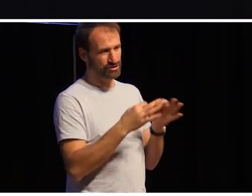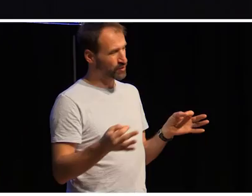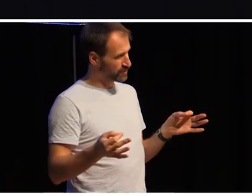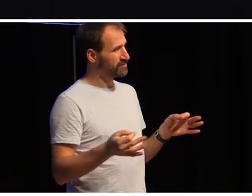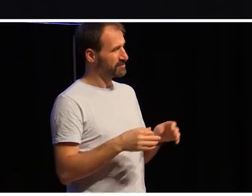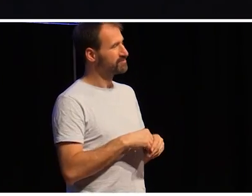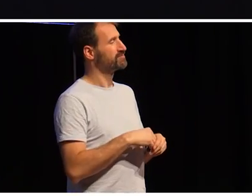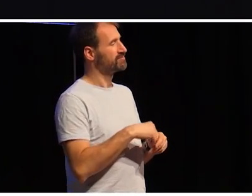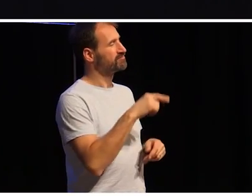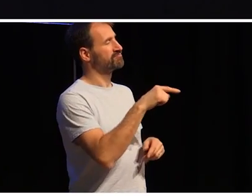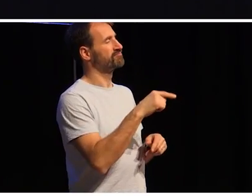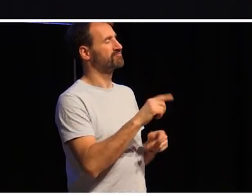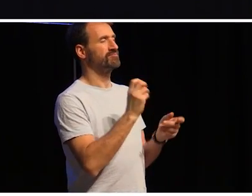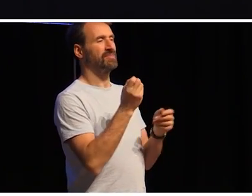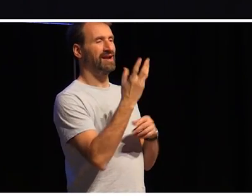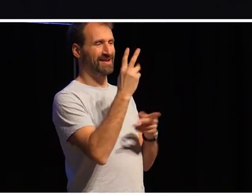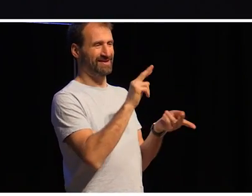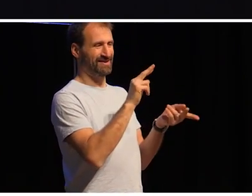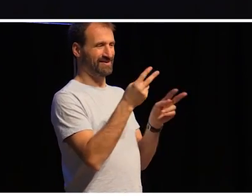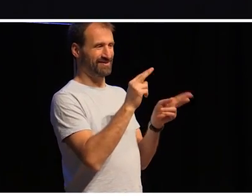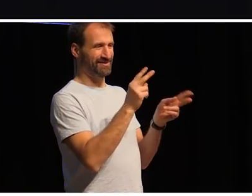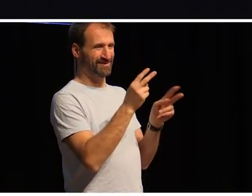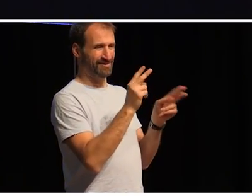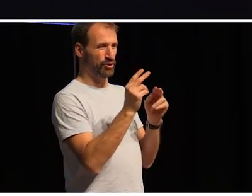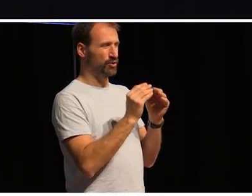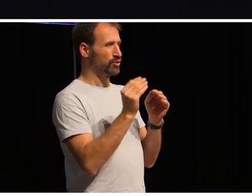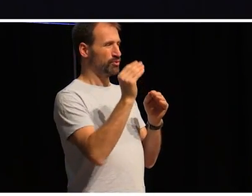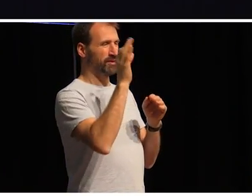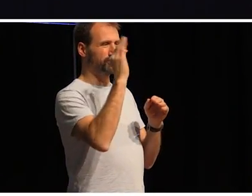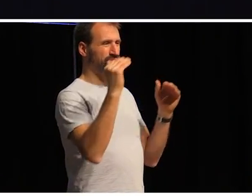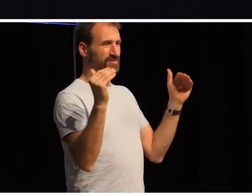our light sensor changes and goes below a certain level. Then we send an